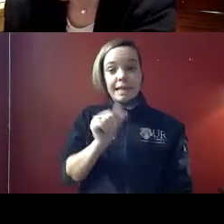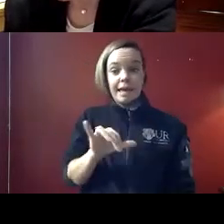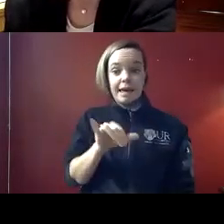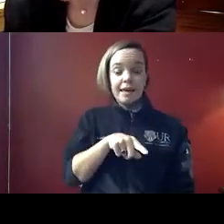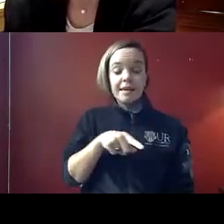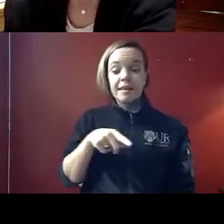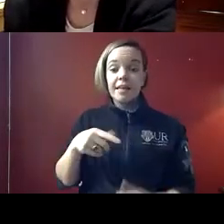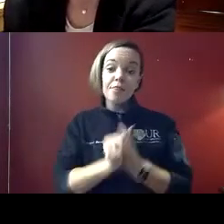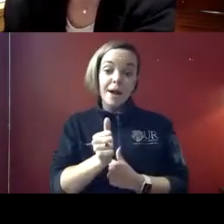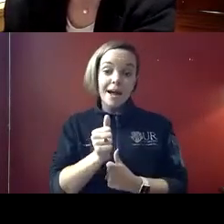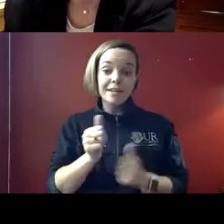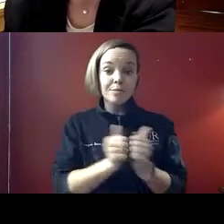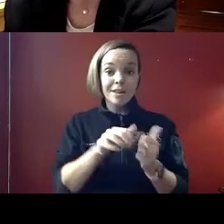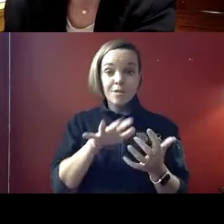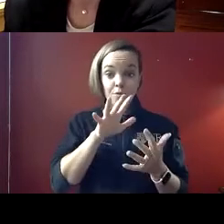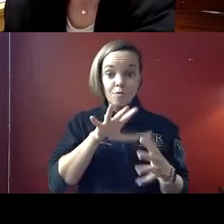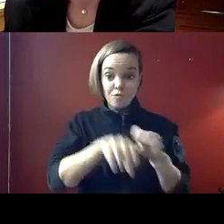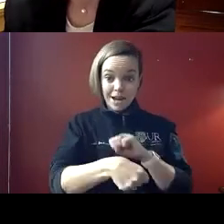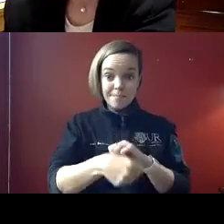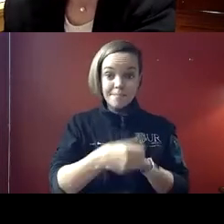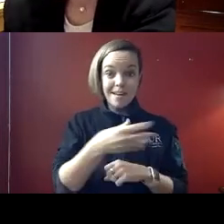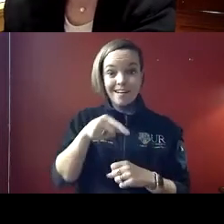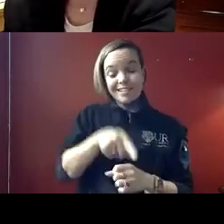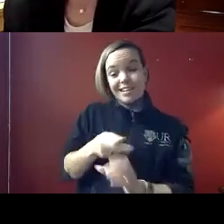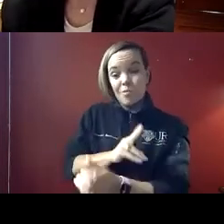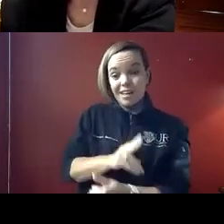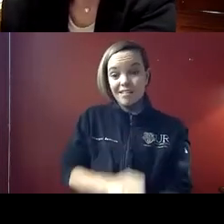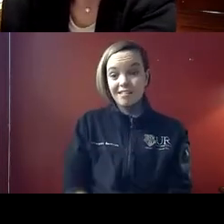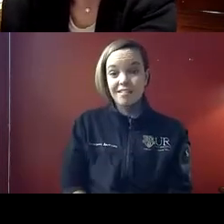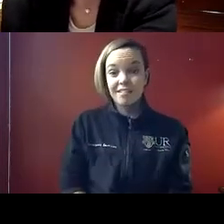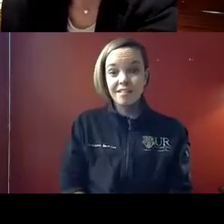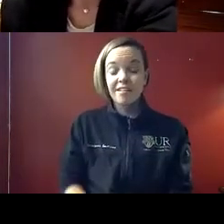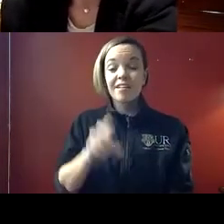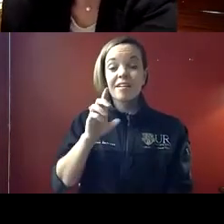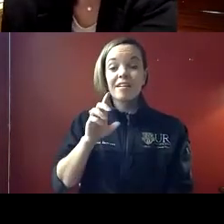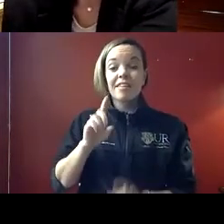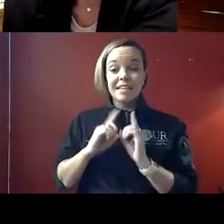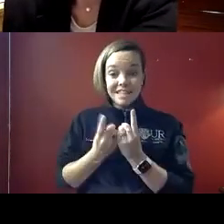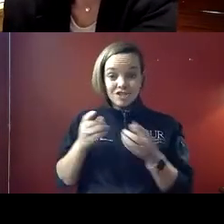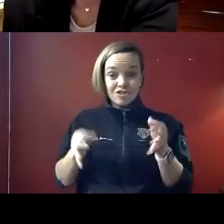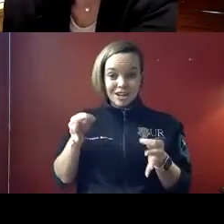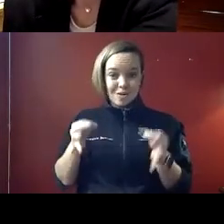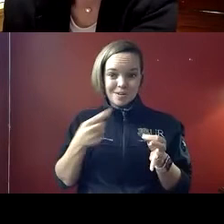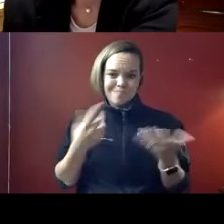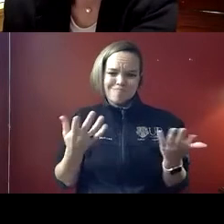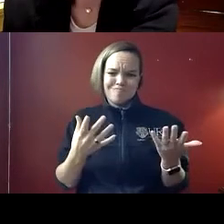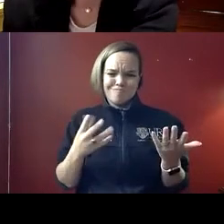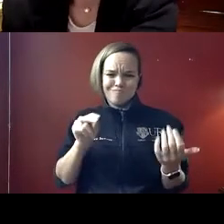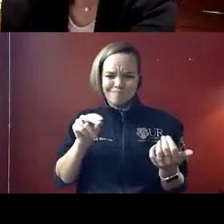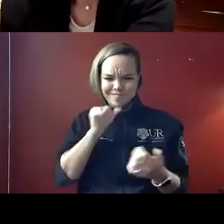rape, and he wound up quitting. And the district court said, well, this isn't sexual